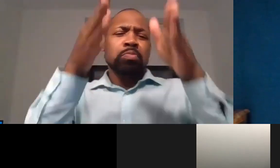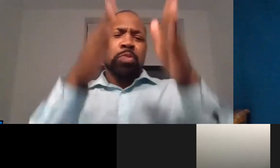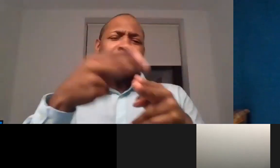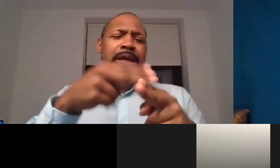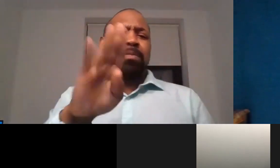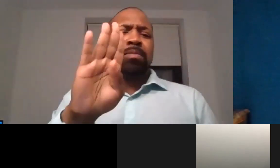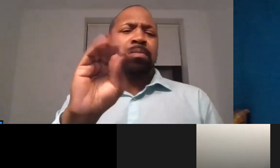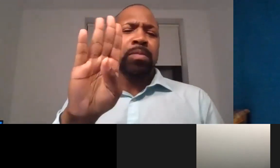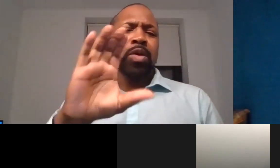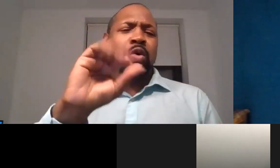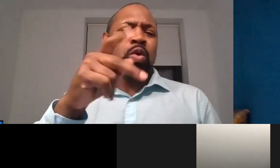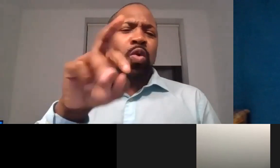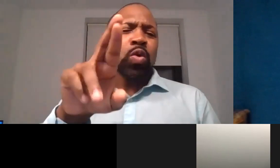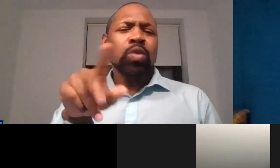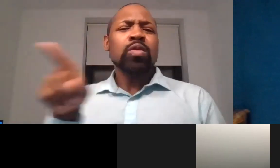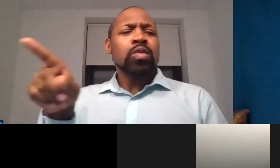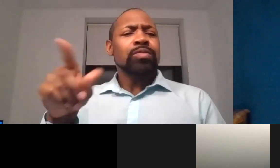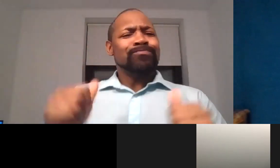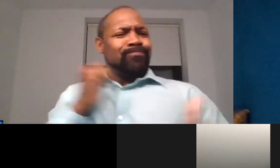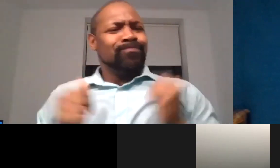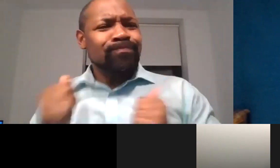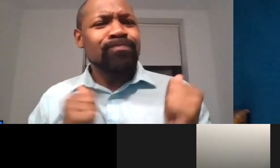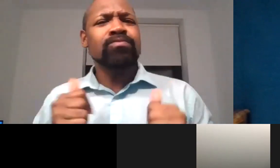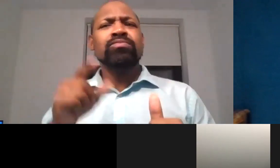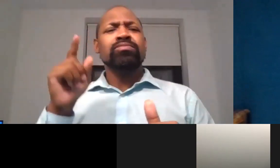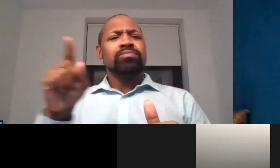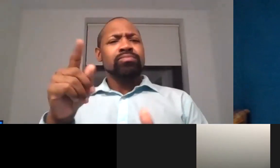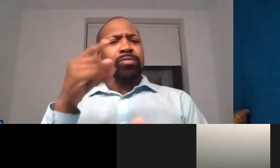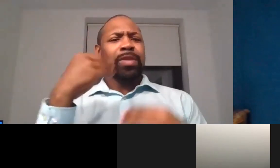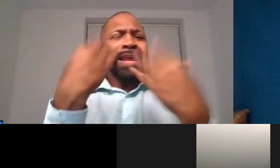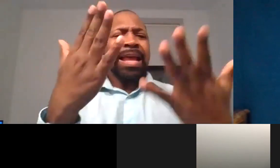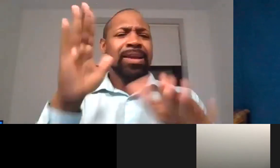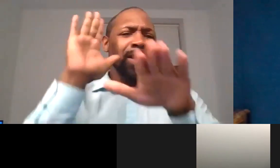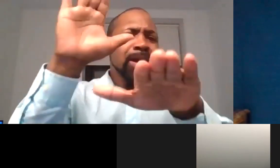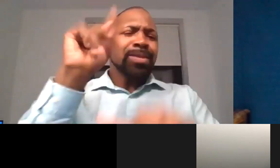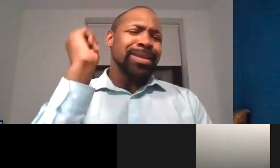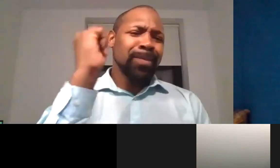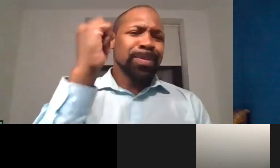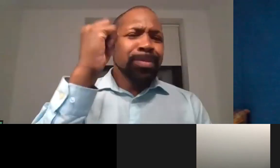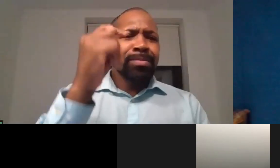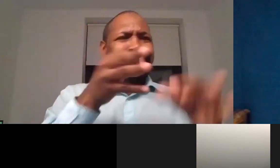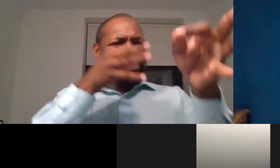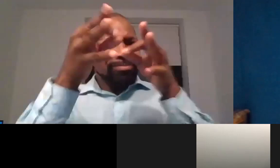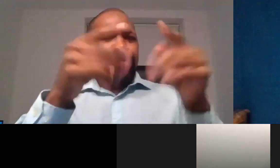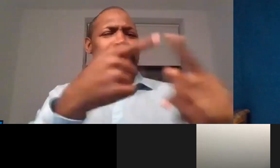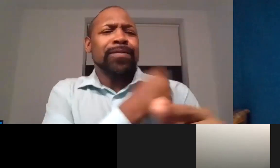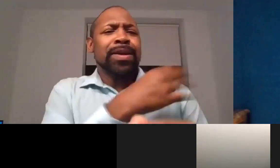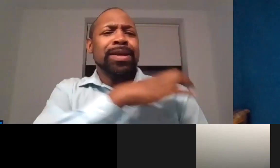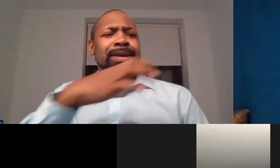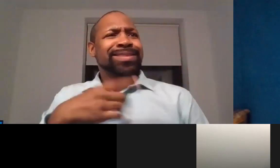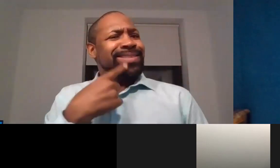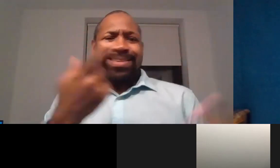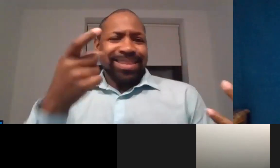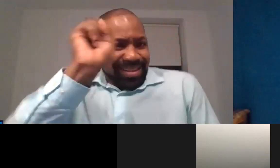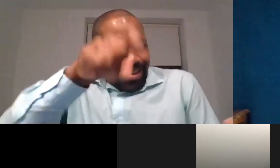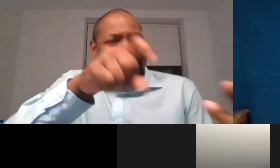on disabilities as well, a person named Bob Cooper. He was very interested in giving us a hand, and